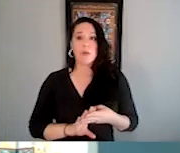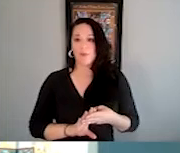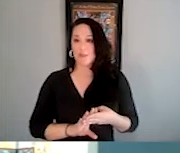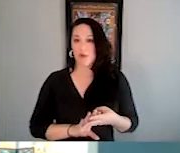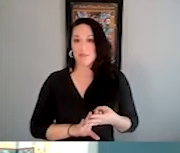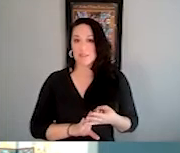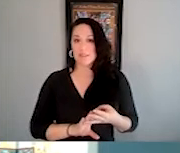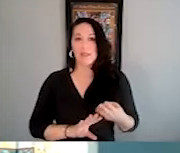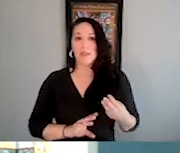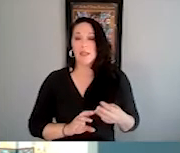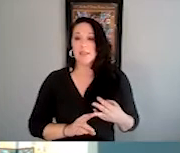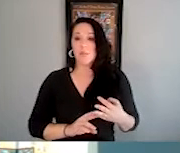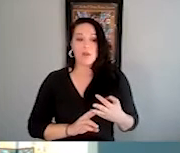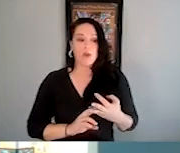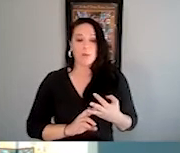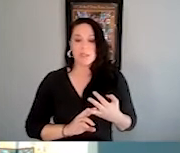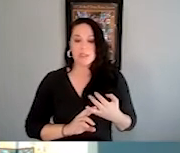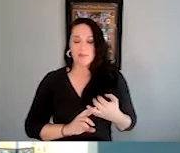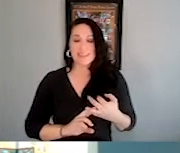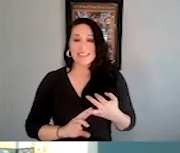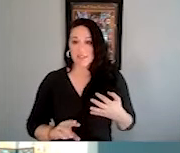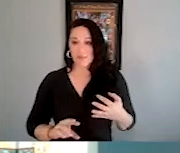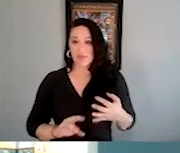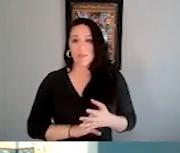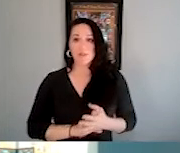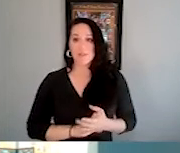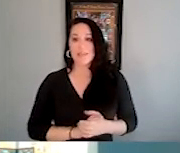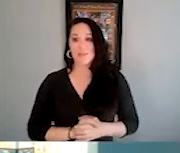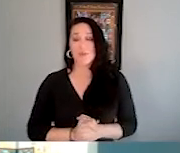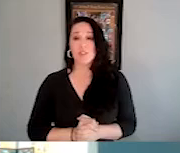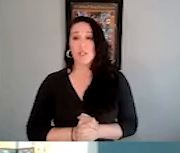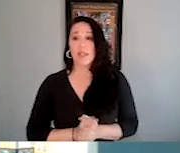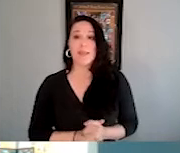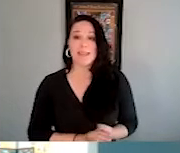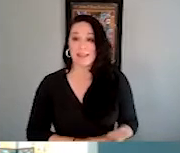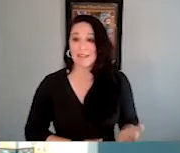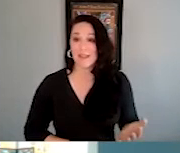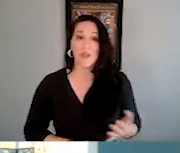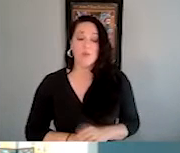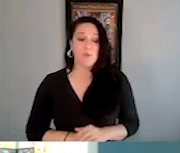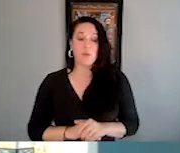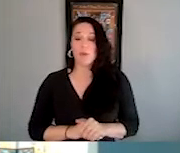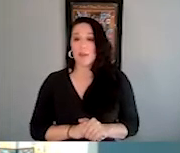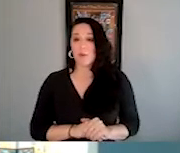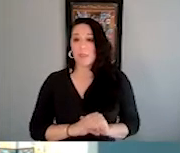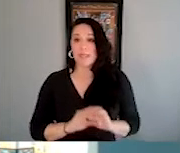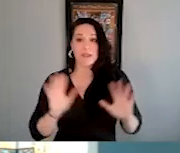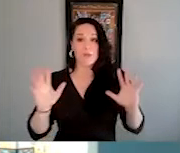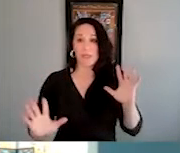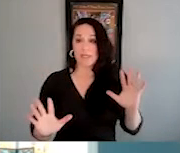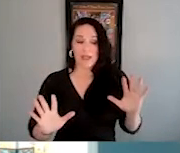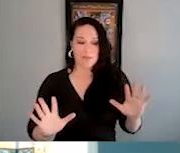to medical professional offices. Like I said, one of our most successful environmental scans was when we started looking at pain clinics. It was before they